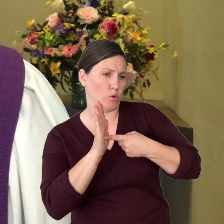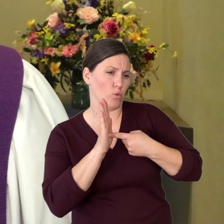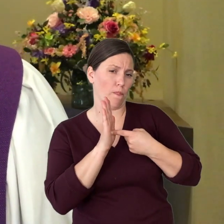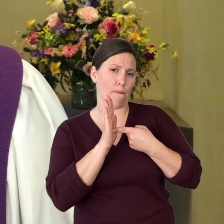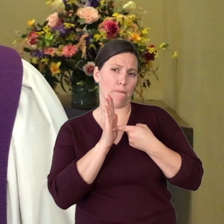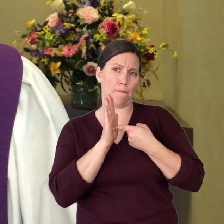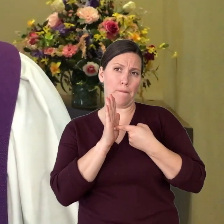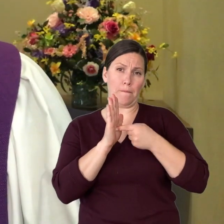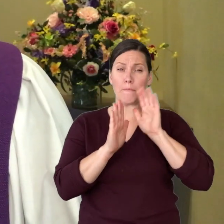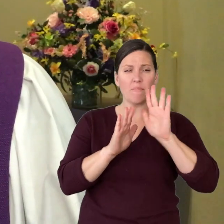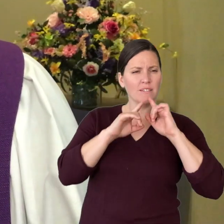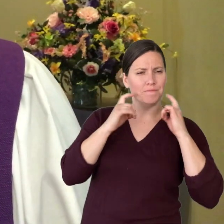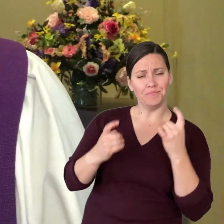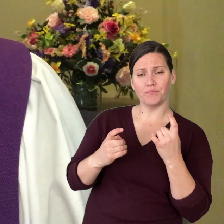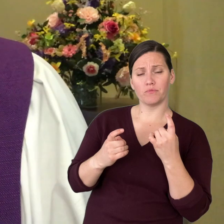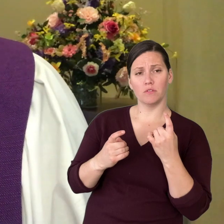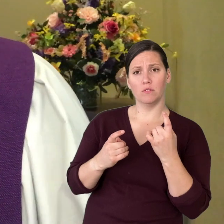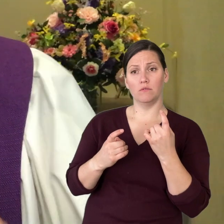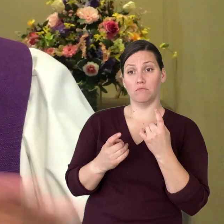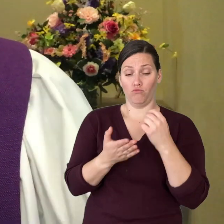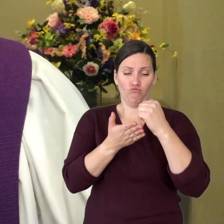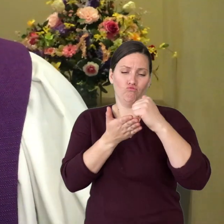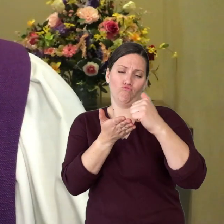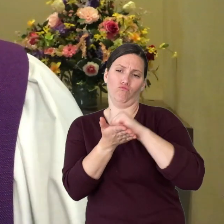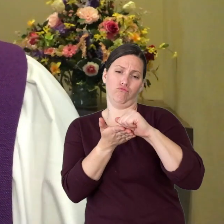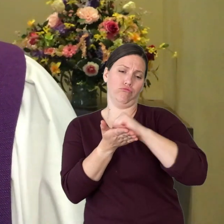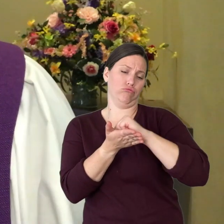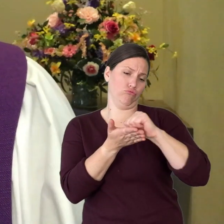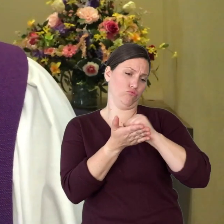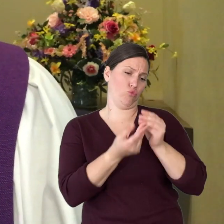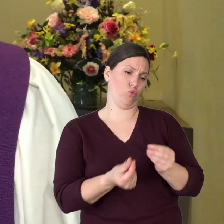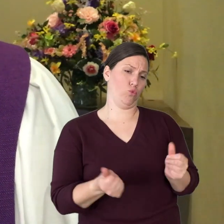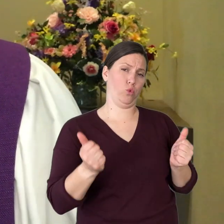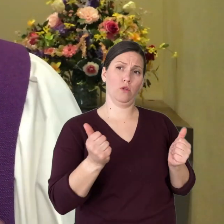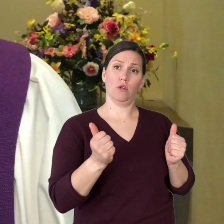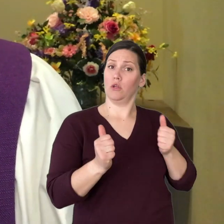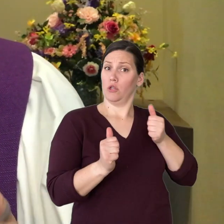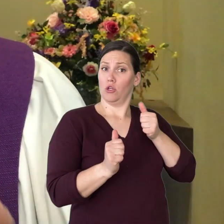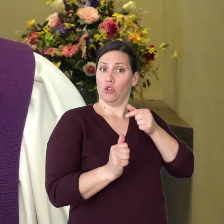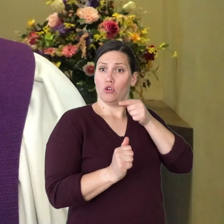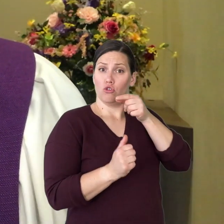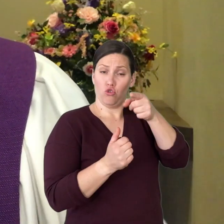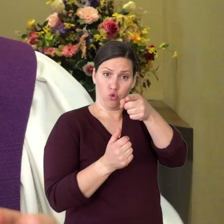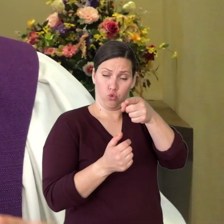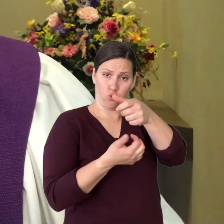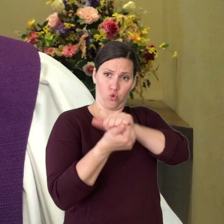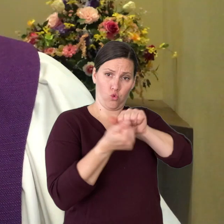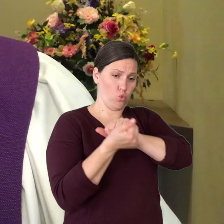examples. Your sins have been blotted out. You have been